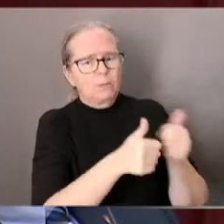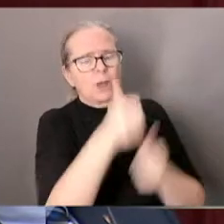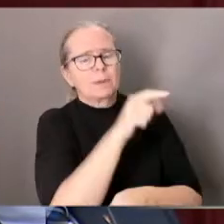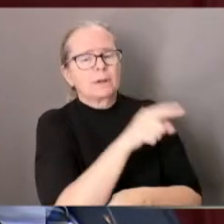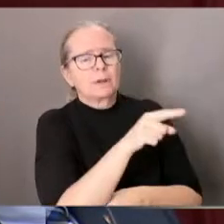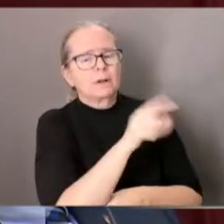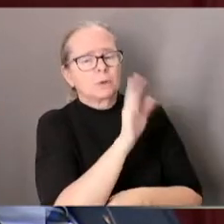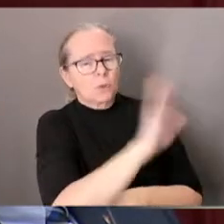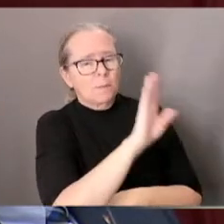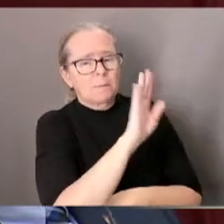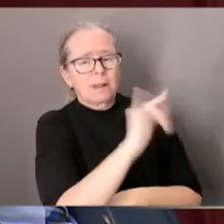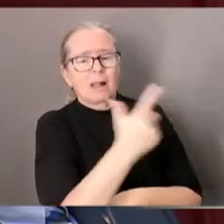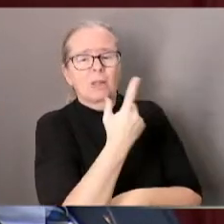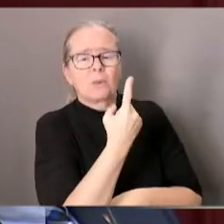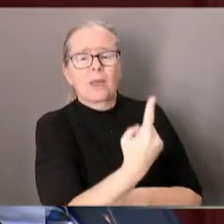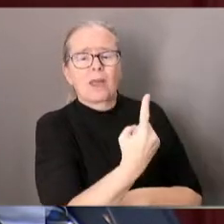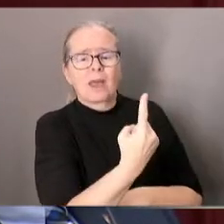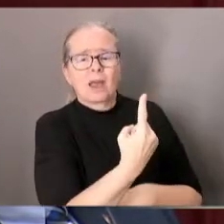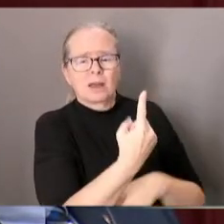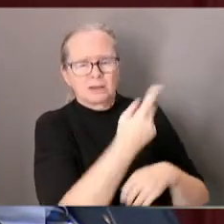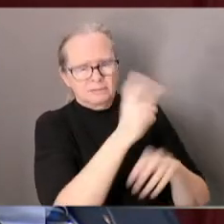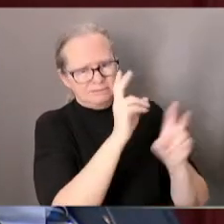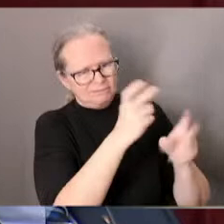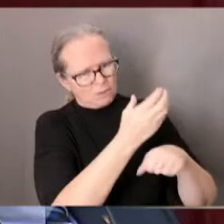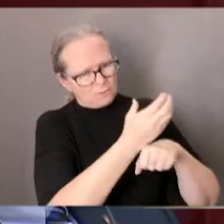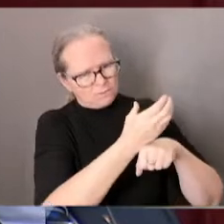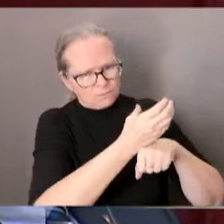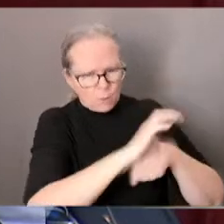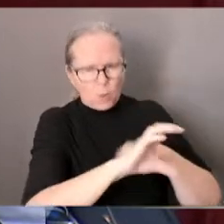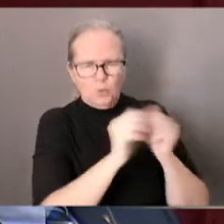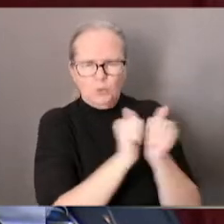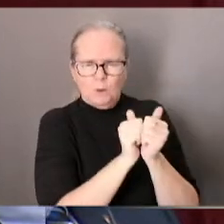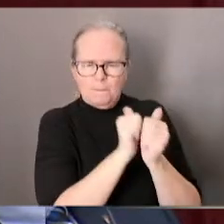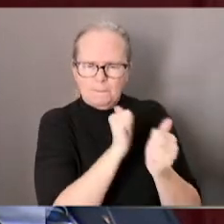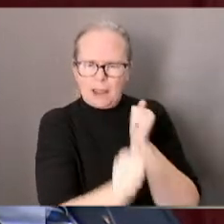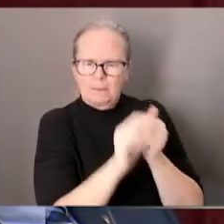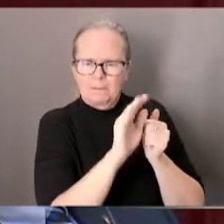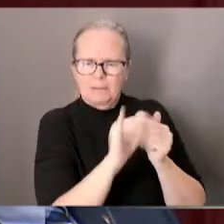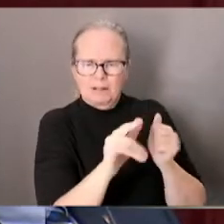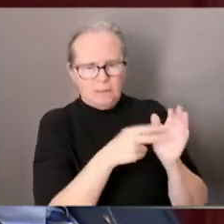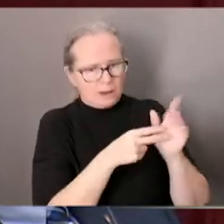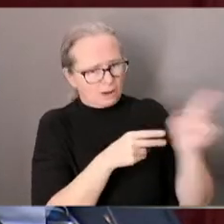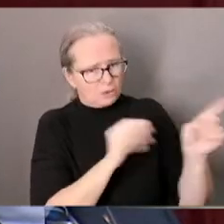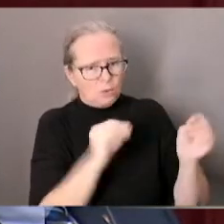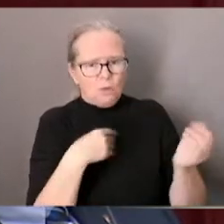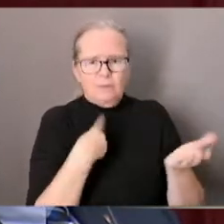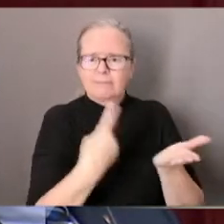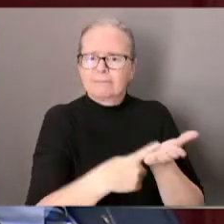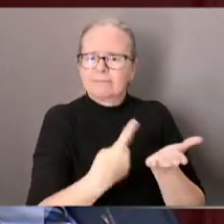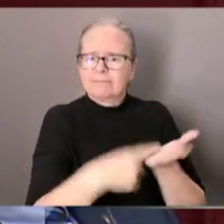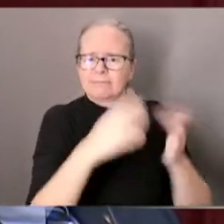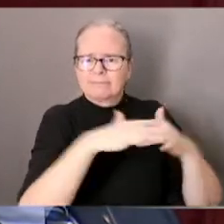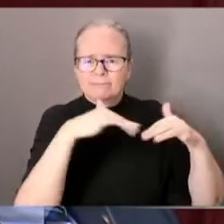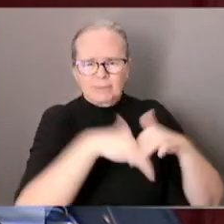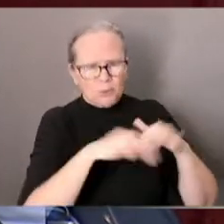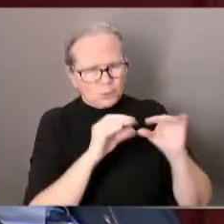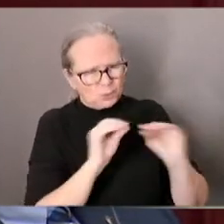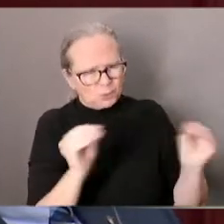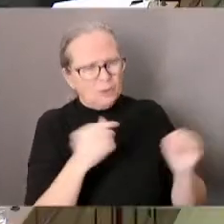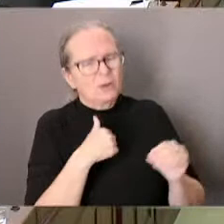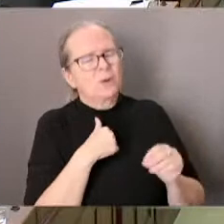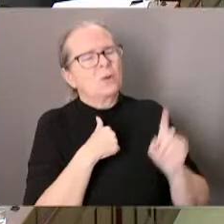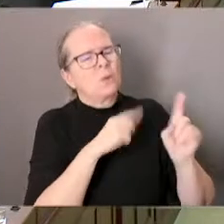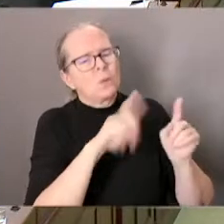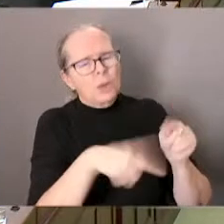that is attacking their sovereignty and their inherent and treaty rights what will it take for her to listen apologize and withdraw Bill wine